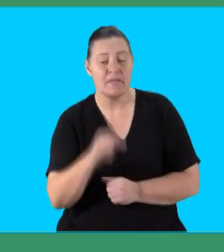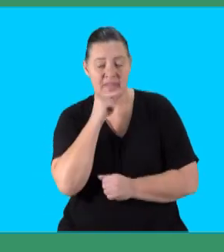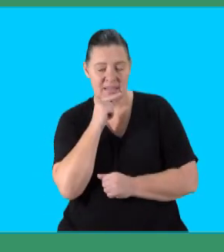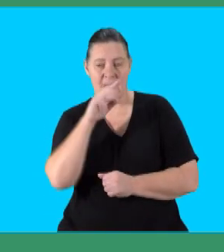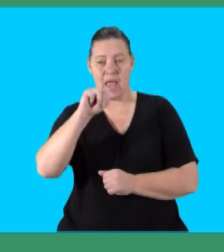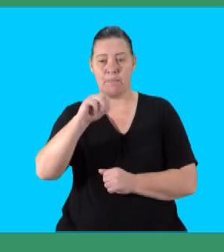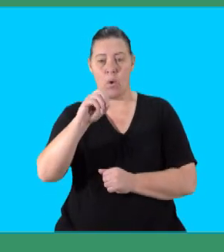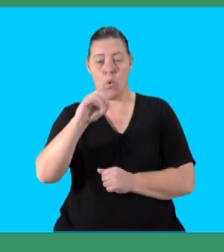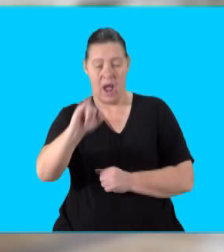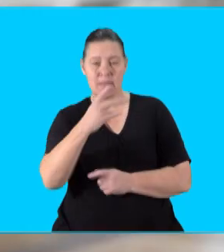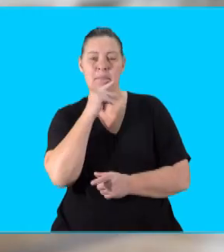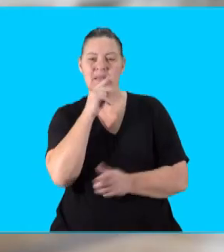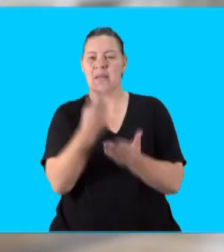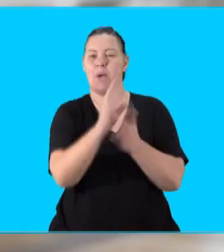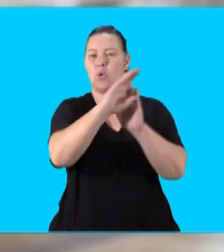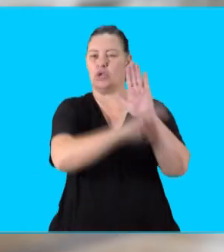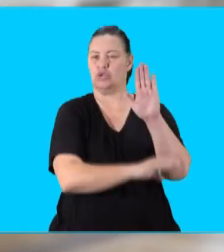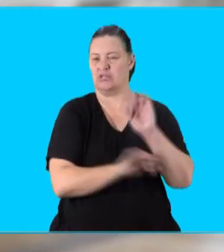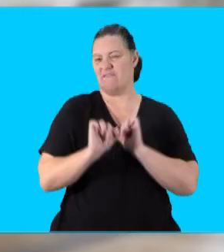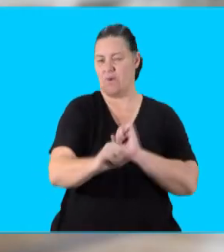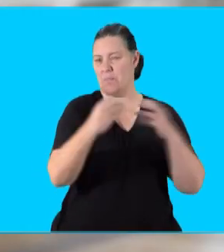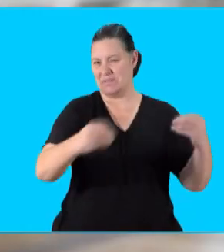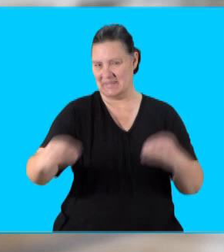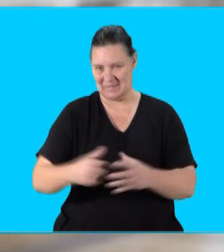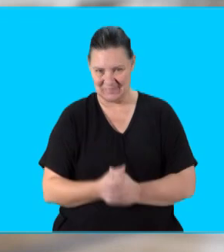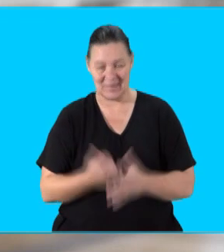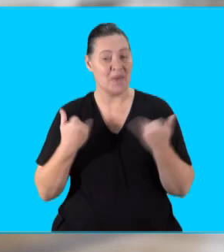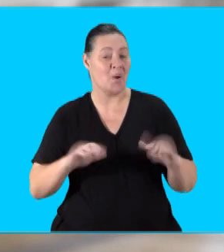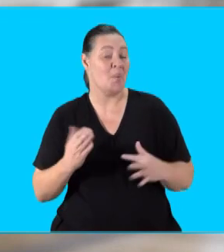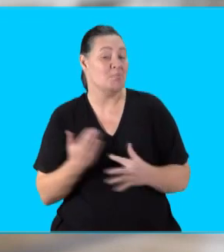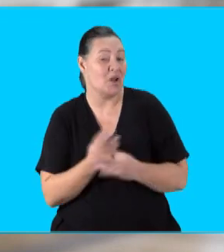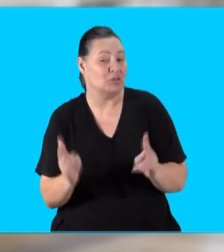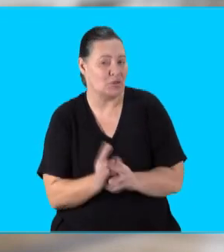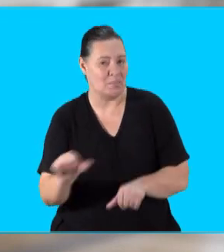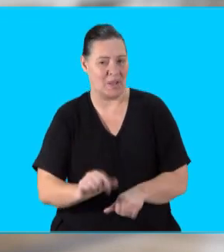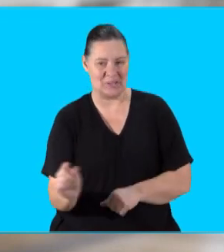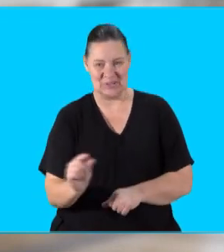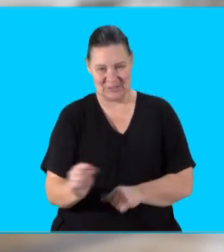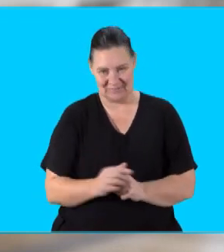of a company. Now, let's just go for a quick ad break and we will be back